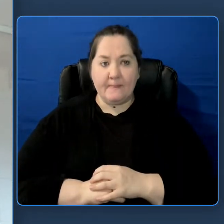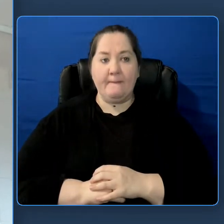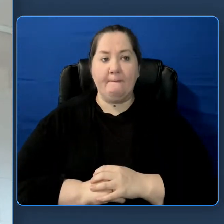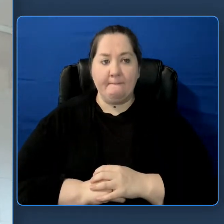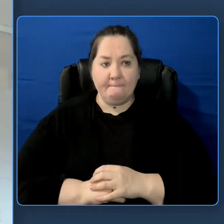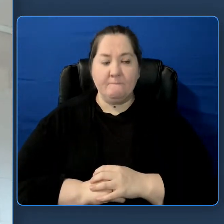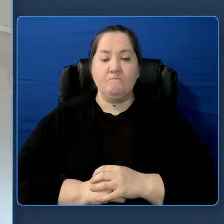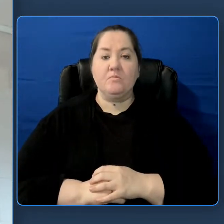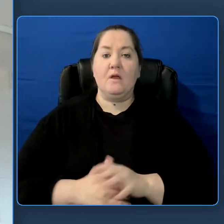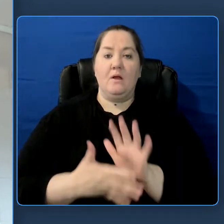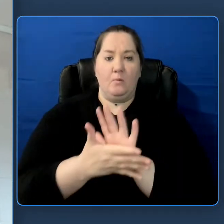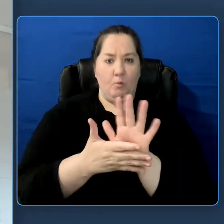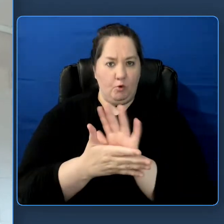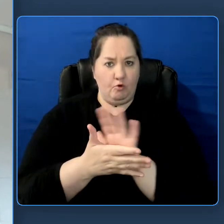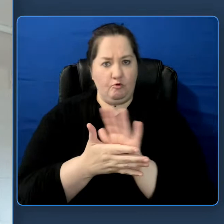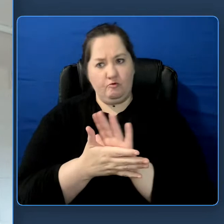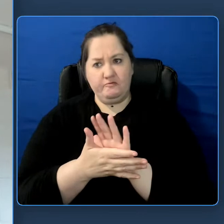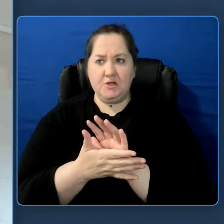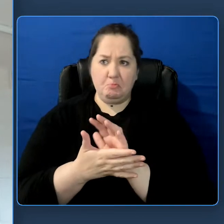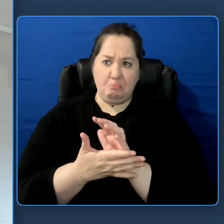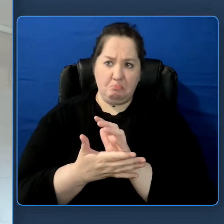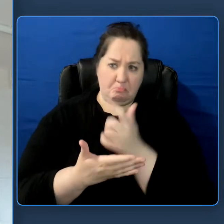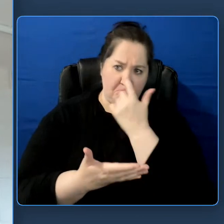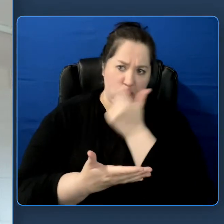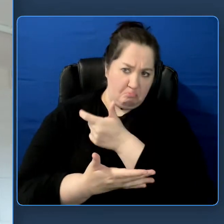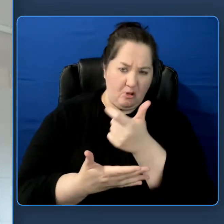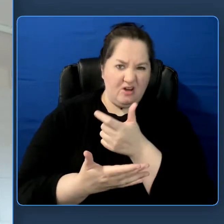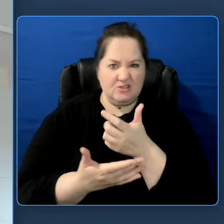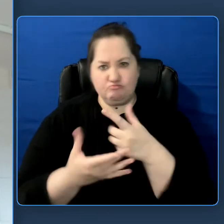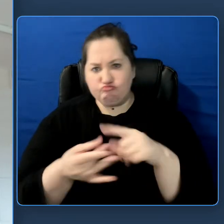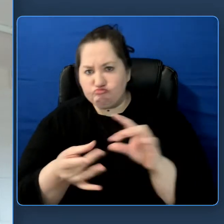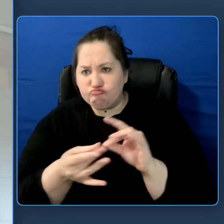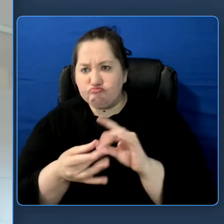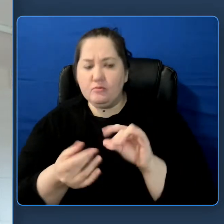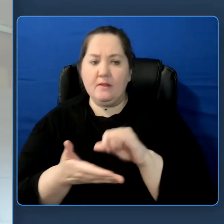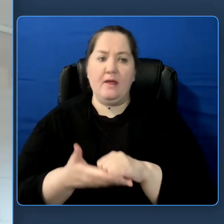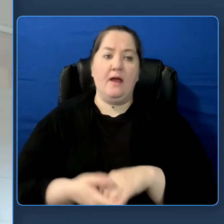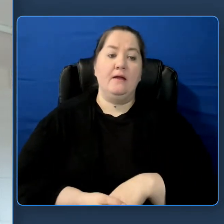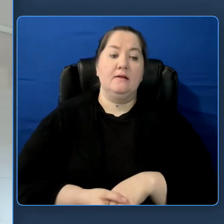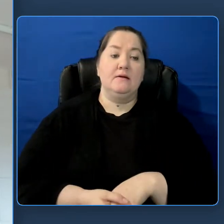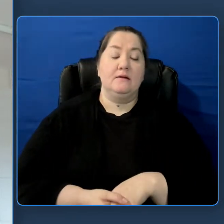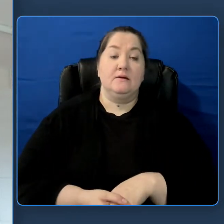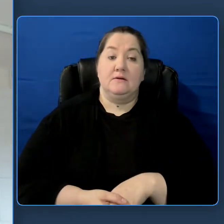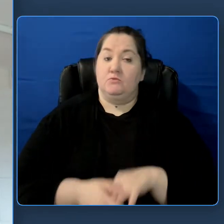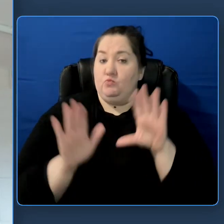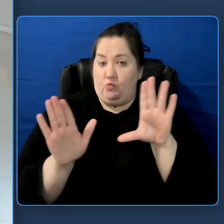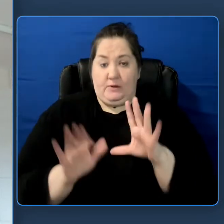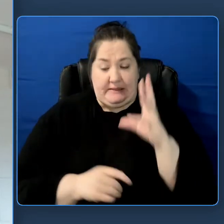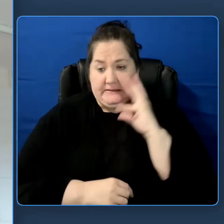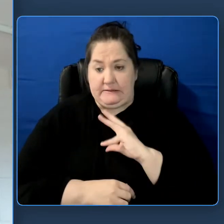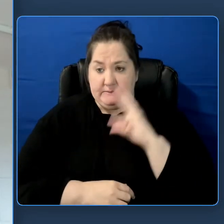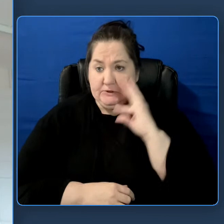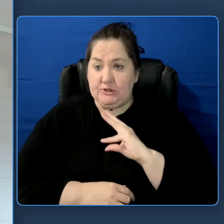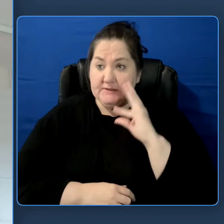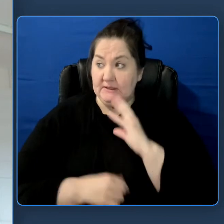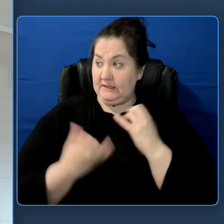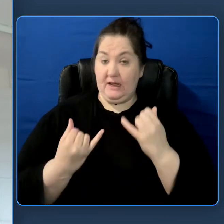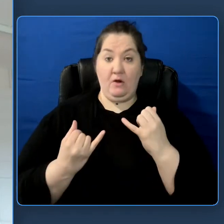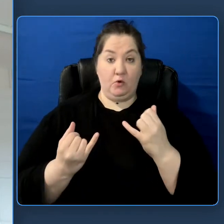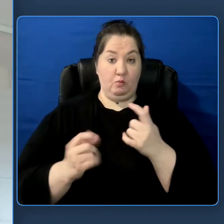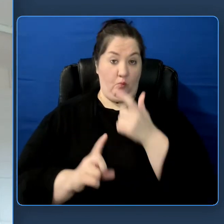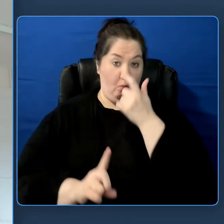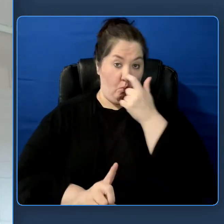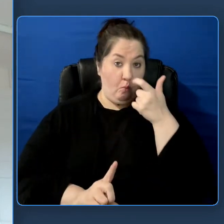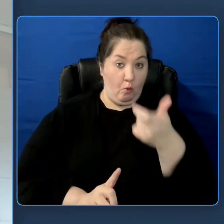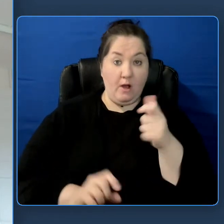the documentary covered that. And yeah, it was an incredible experience. And it's actually out. People can